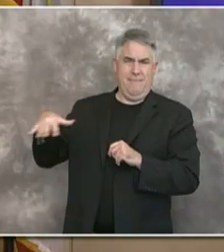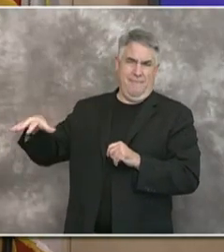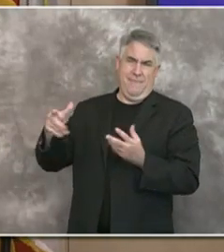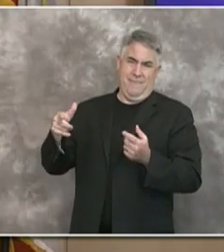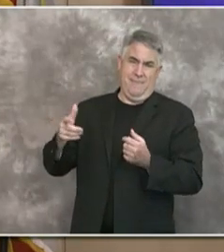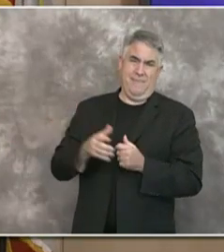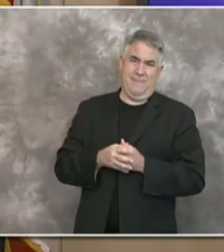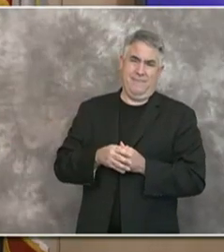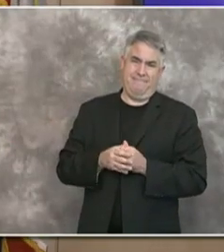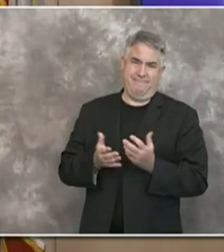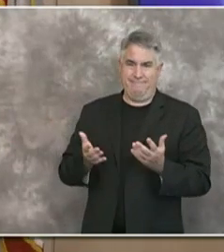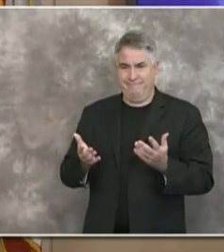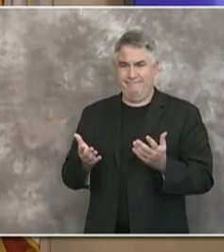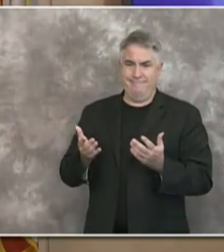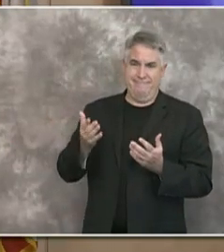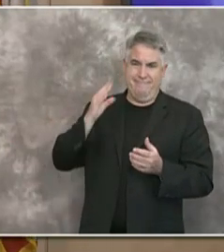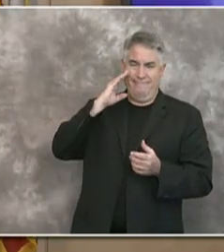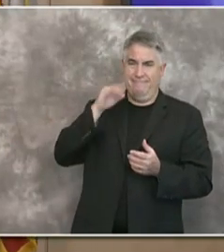continuing to advance.